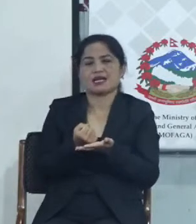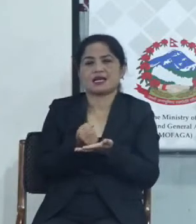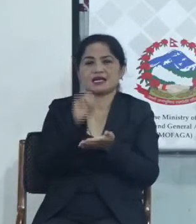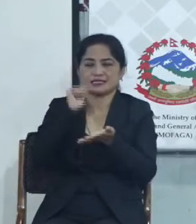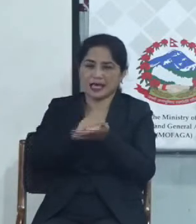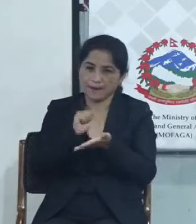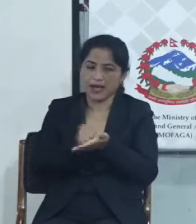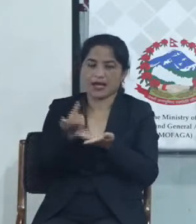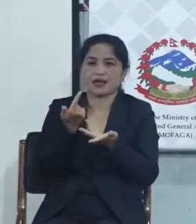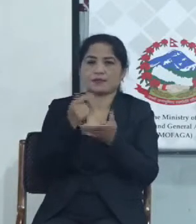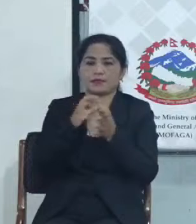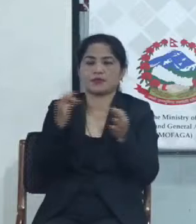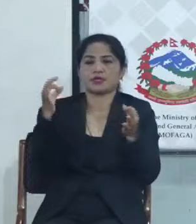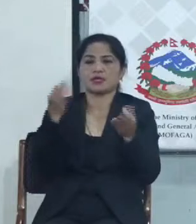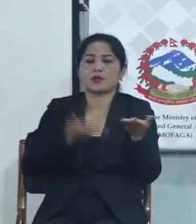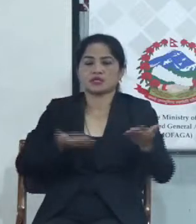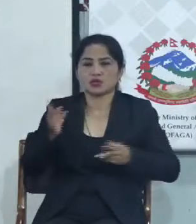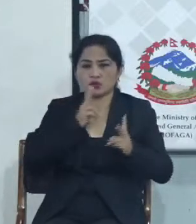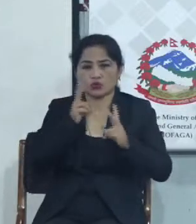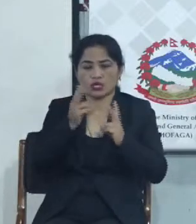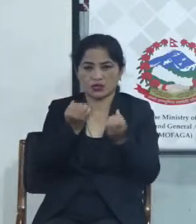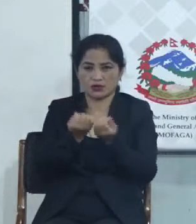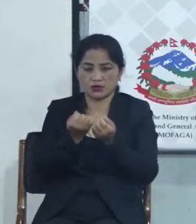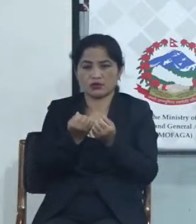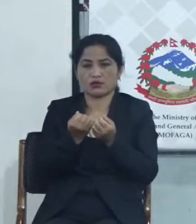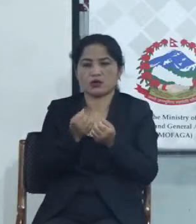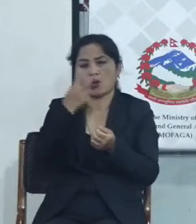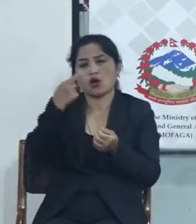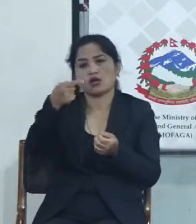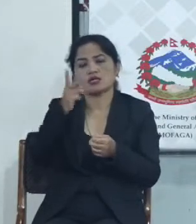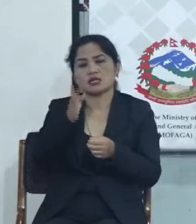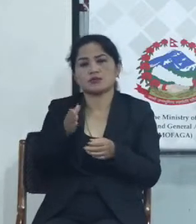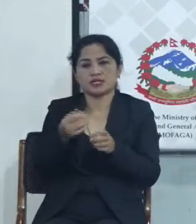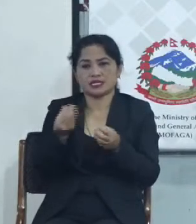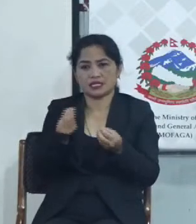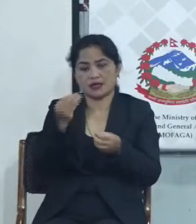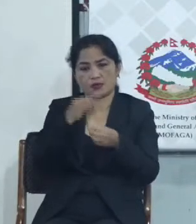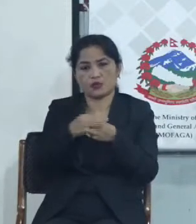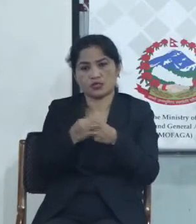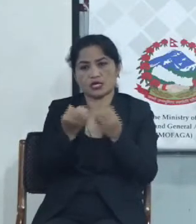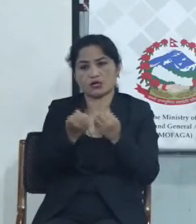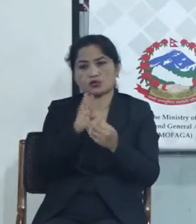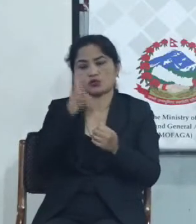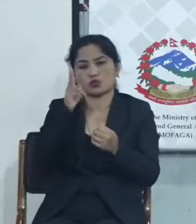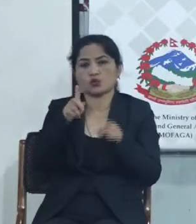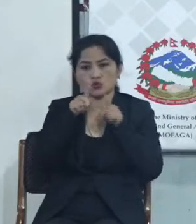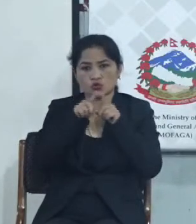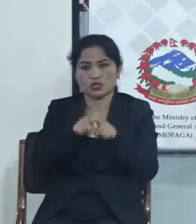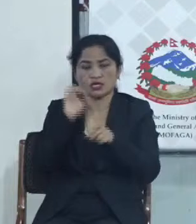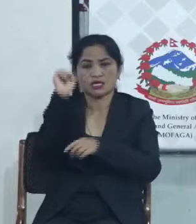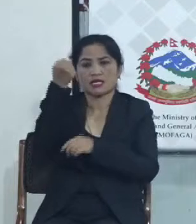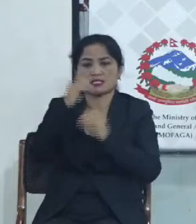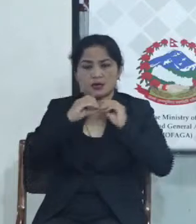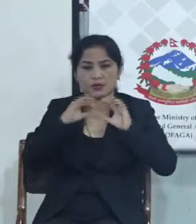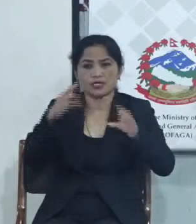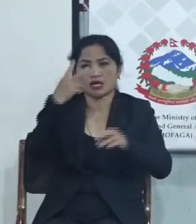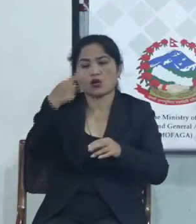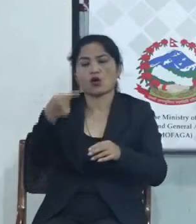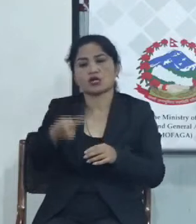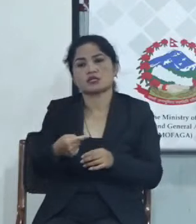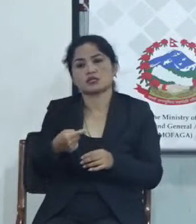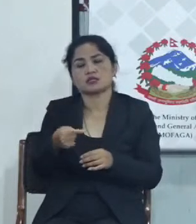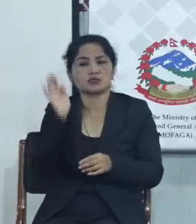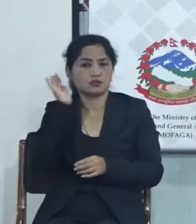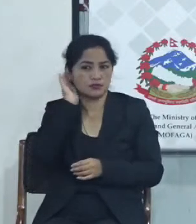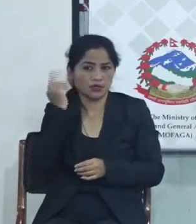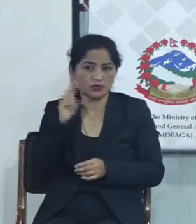a provision by some this National Broadcasting Act, or from the this Printing Act, that where